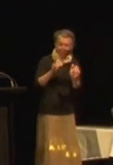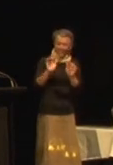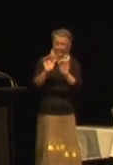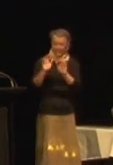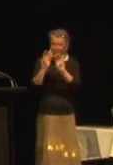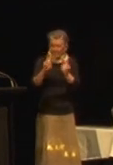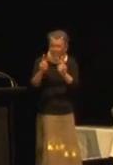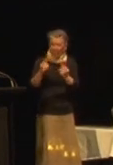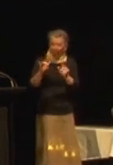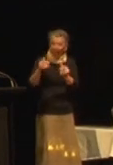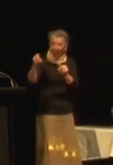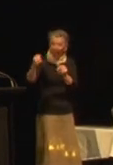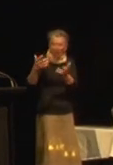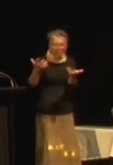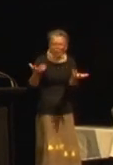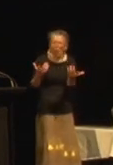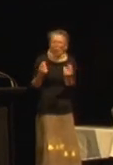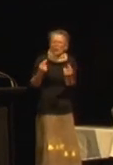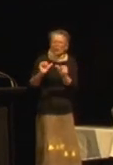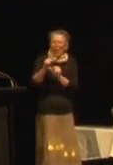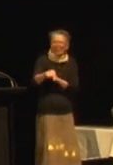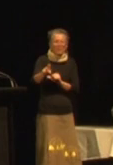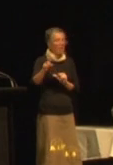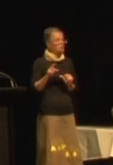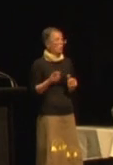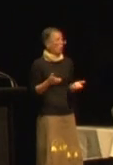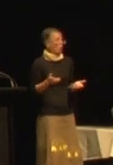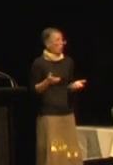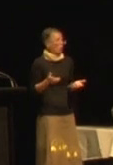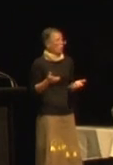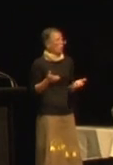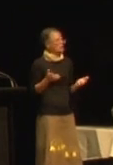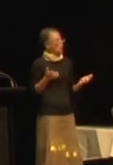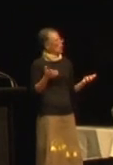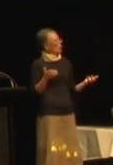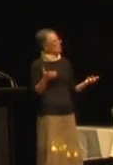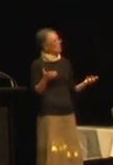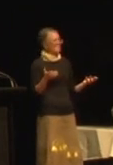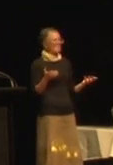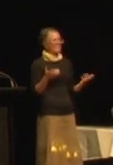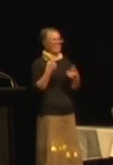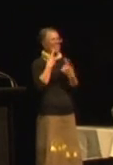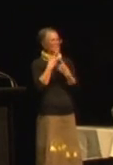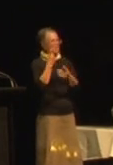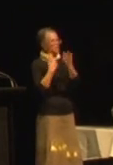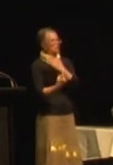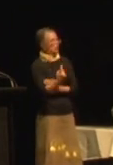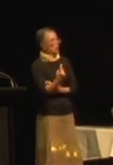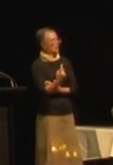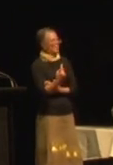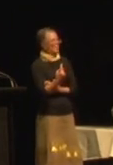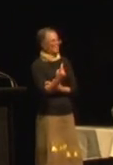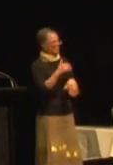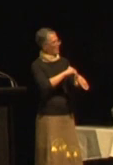Similarly, there's a lot of faith in our industry in the information deficit model of knowledge, of action,